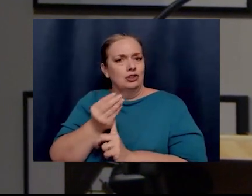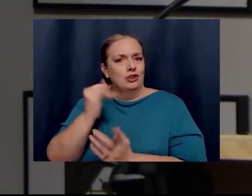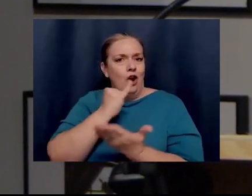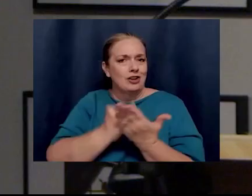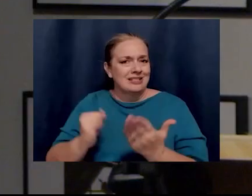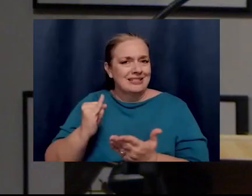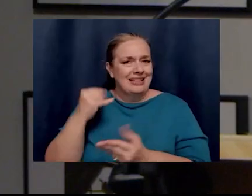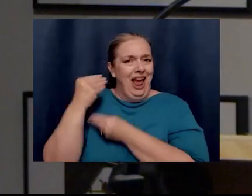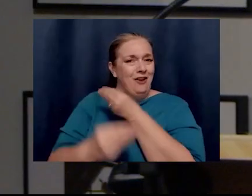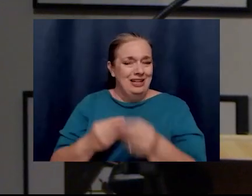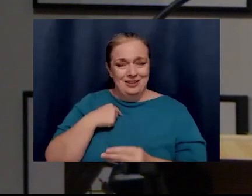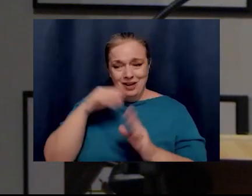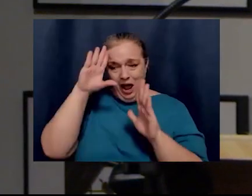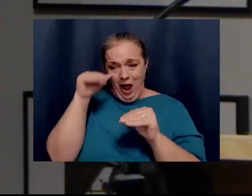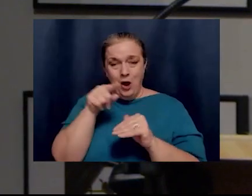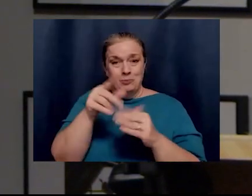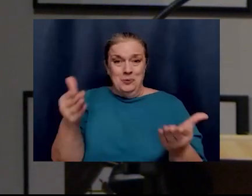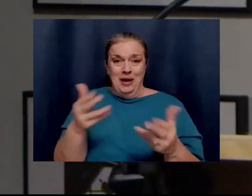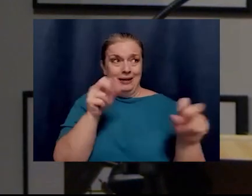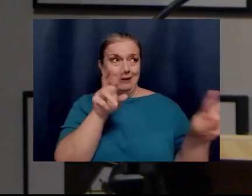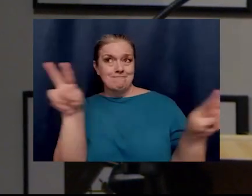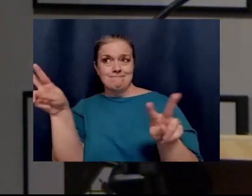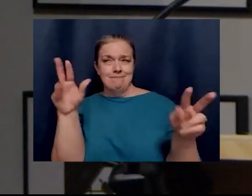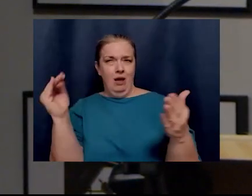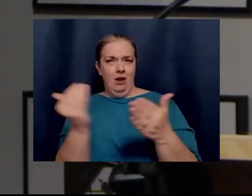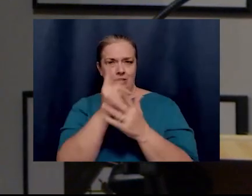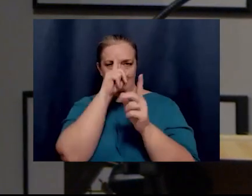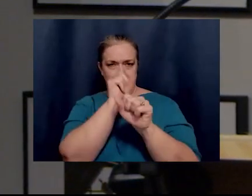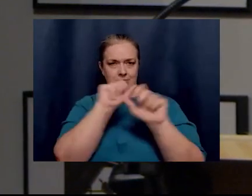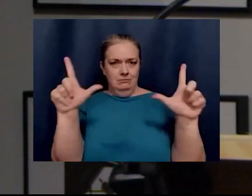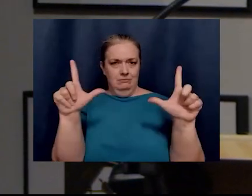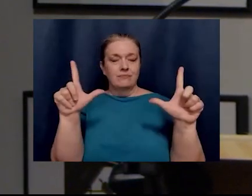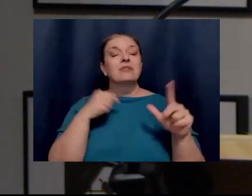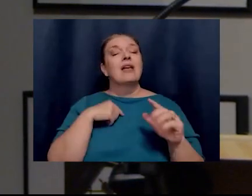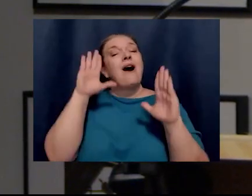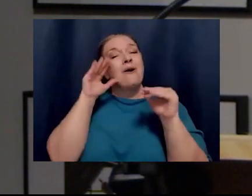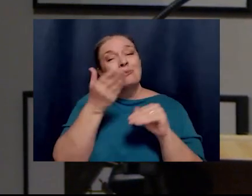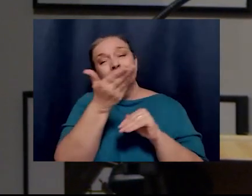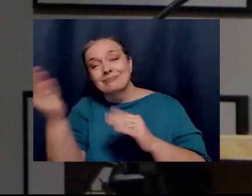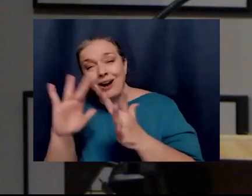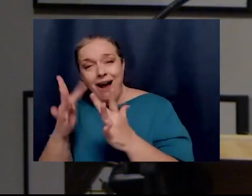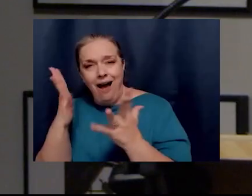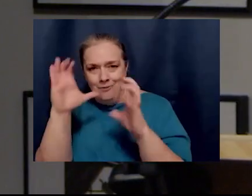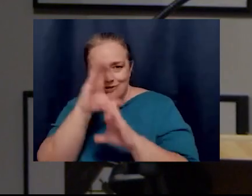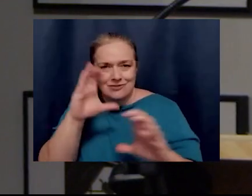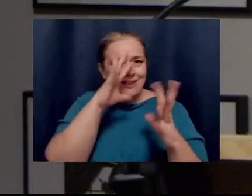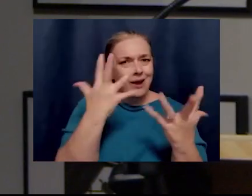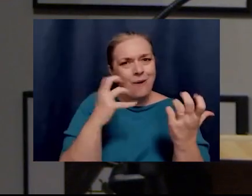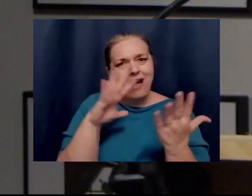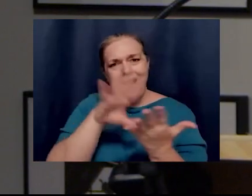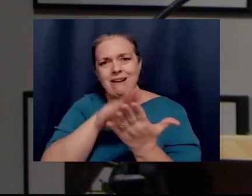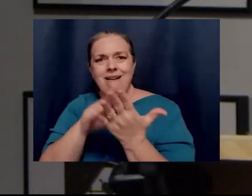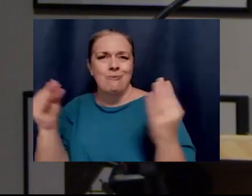new possibilities for viewing the exhibition, and for those online, that you will seek to learn more. And for all of you, that it